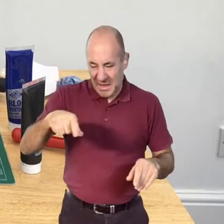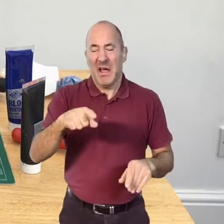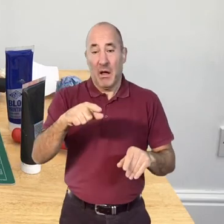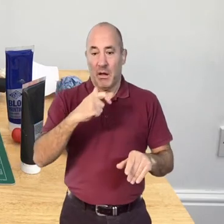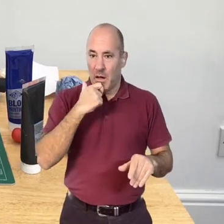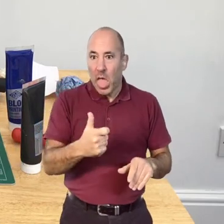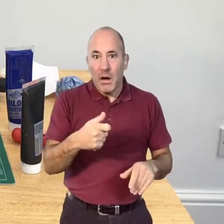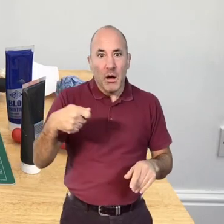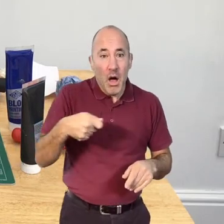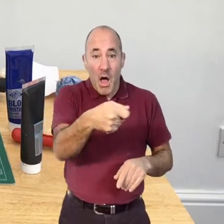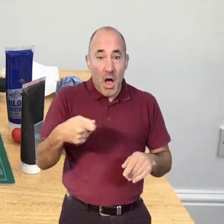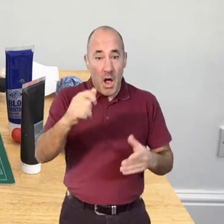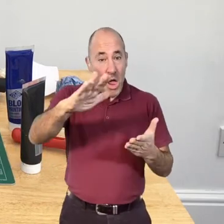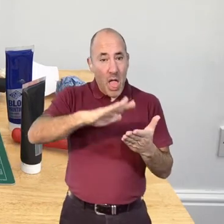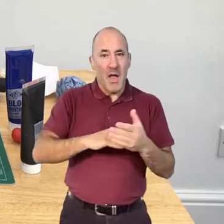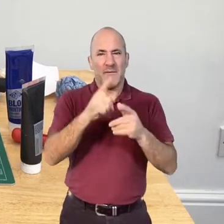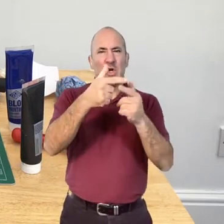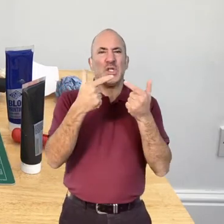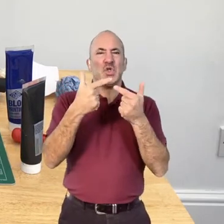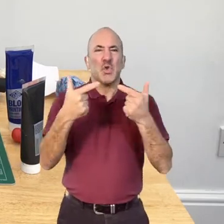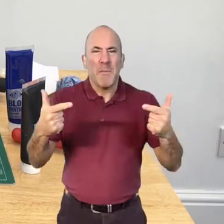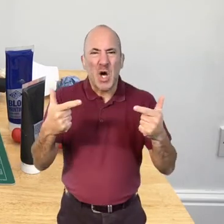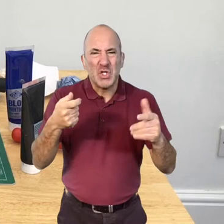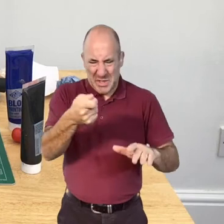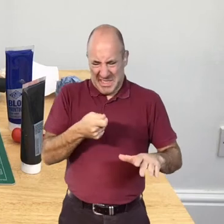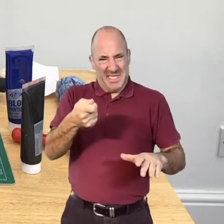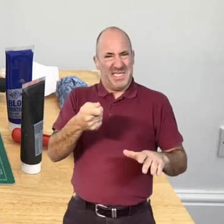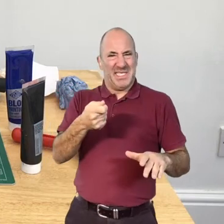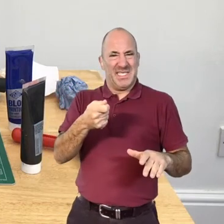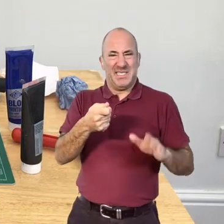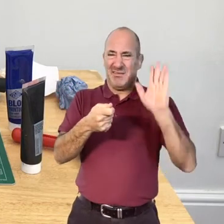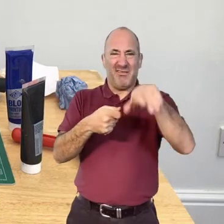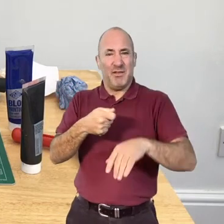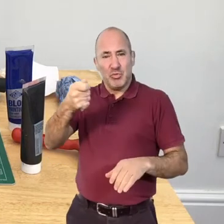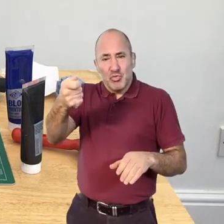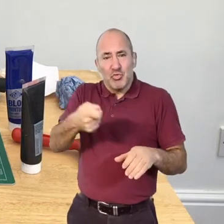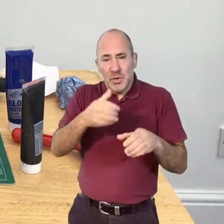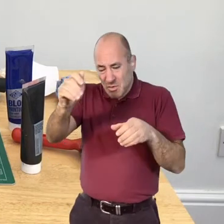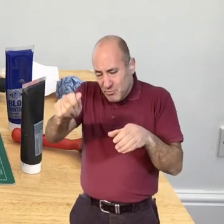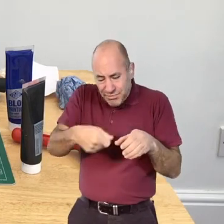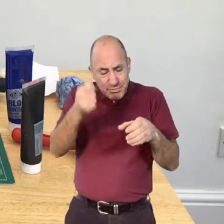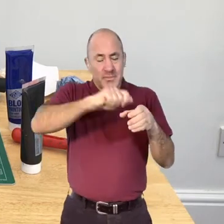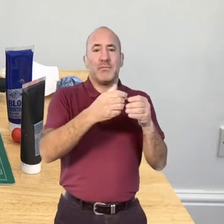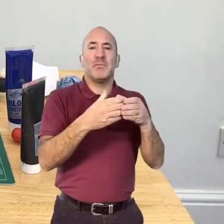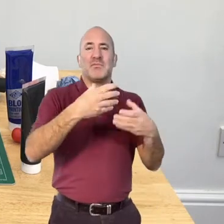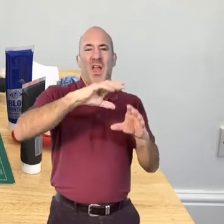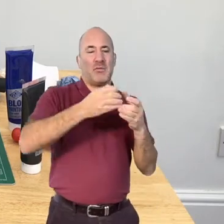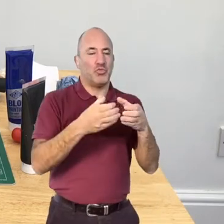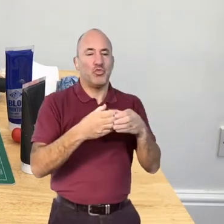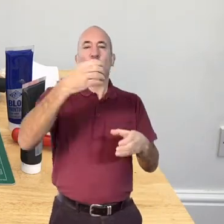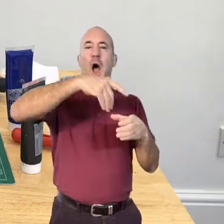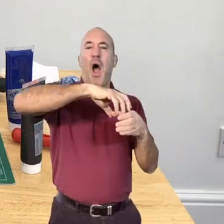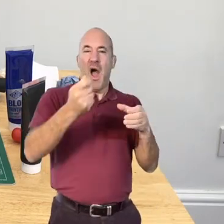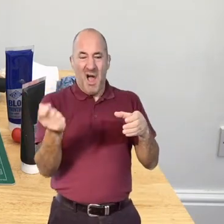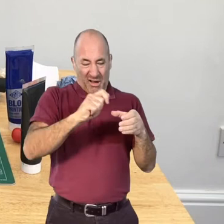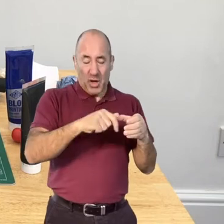ink you actually use. But if you do put out too much ink, just scrape your excess ink up and put it in a jar